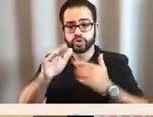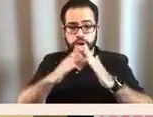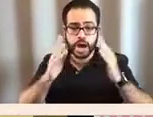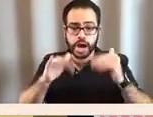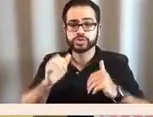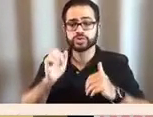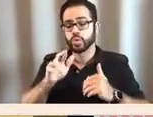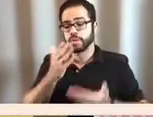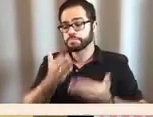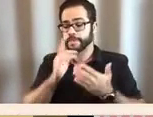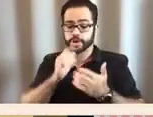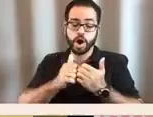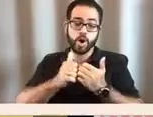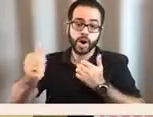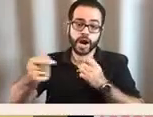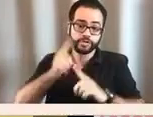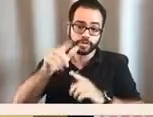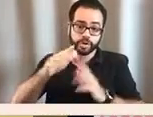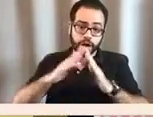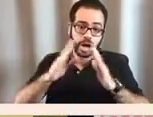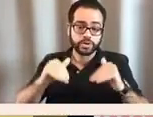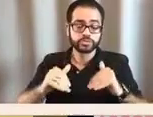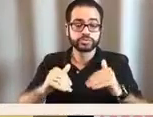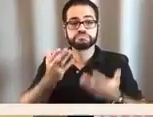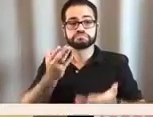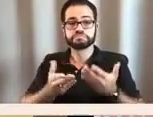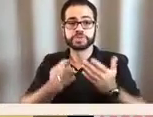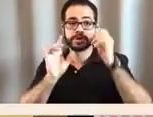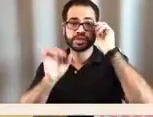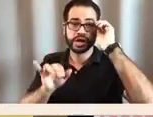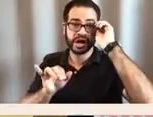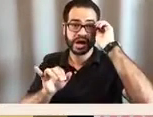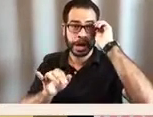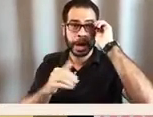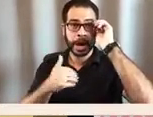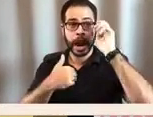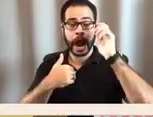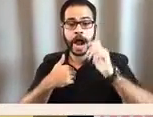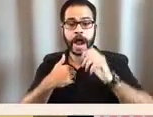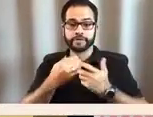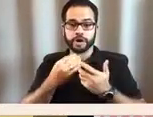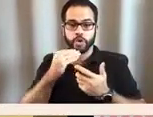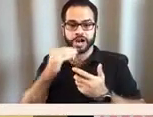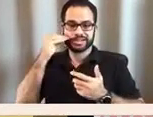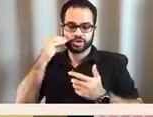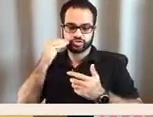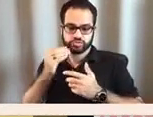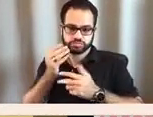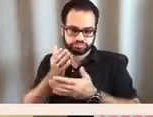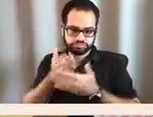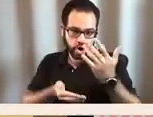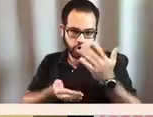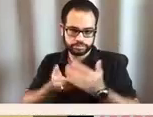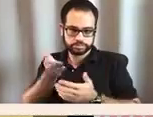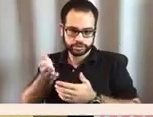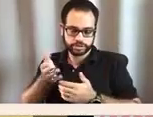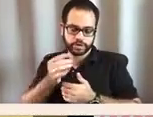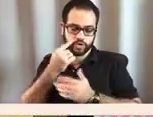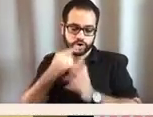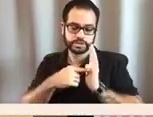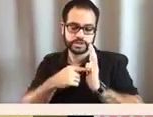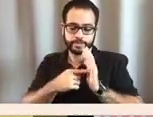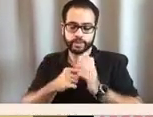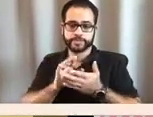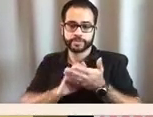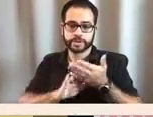it might be away from your home, and they might have a residential component at that school. Like, for instance, the